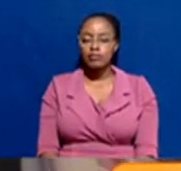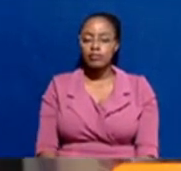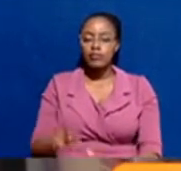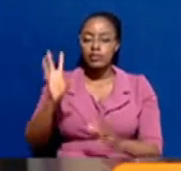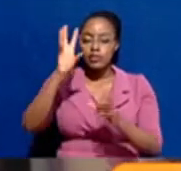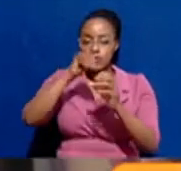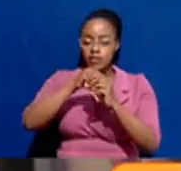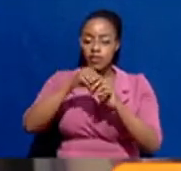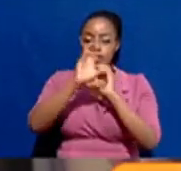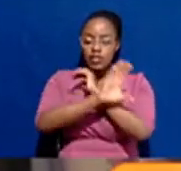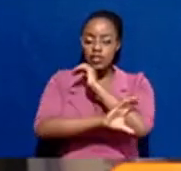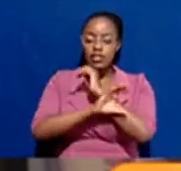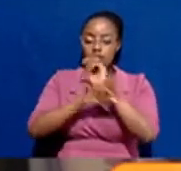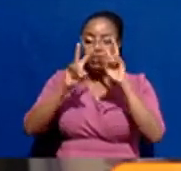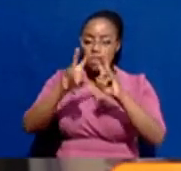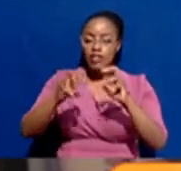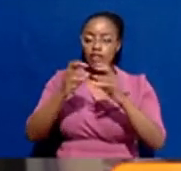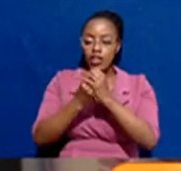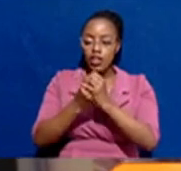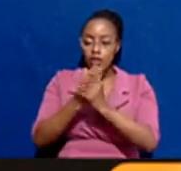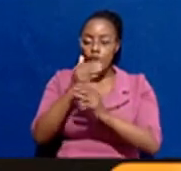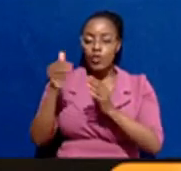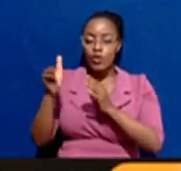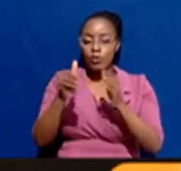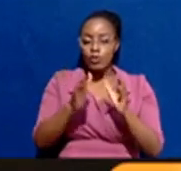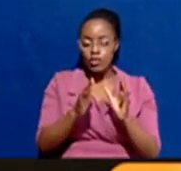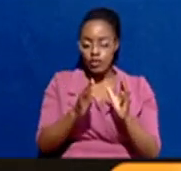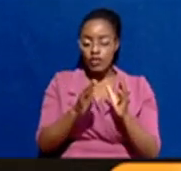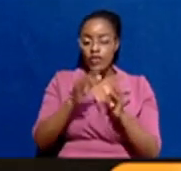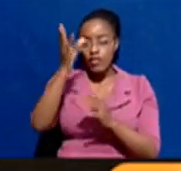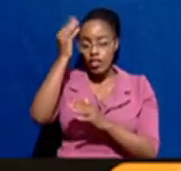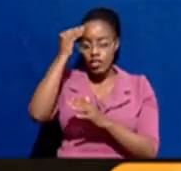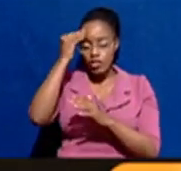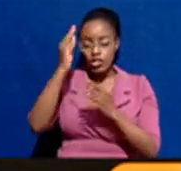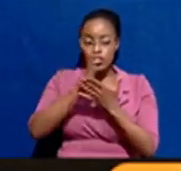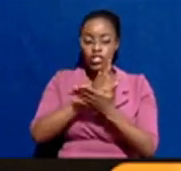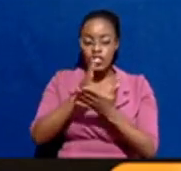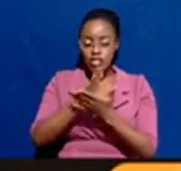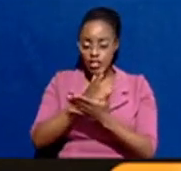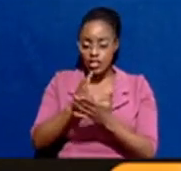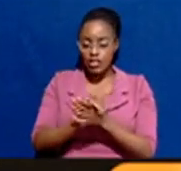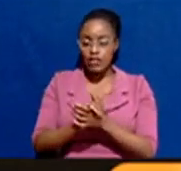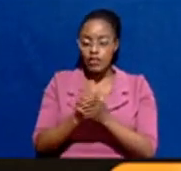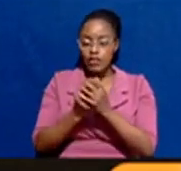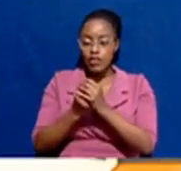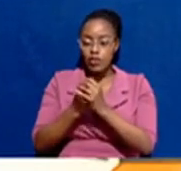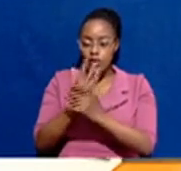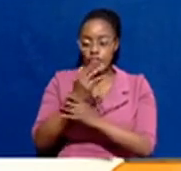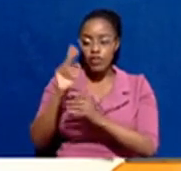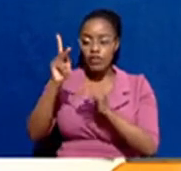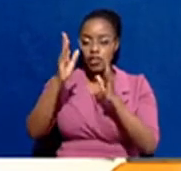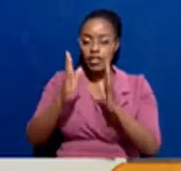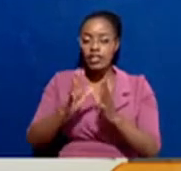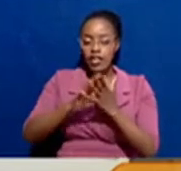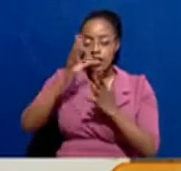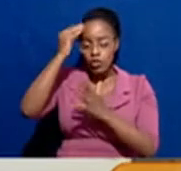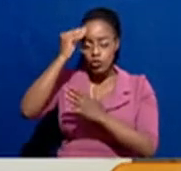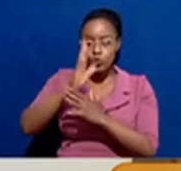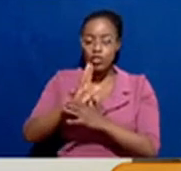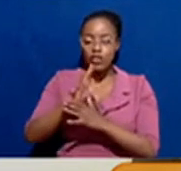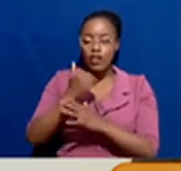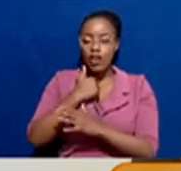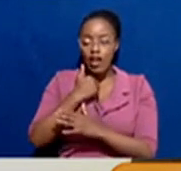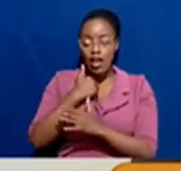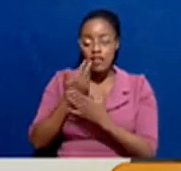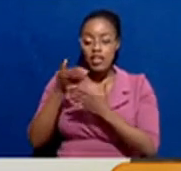Investors in the country are exploring growth opportunities in the education sector. A growing number of Kenyan students are